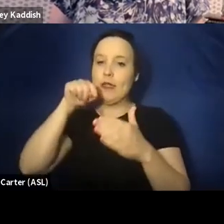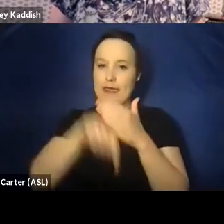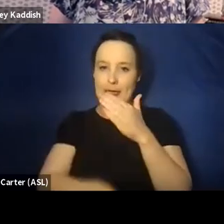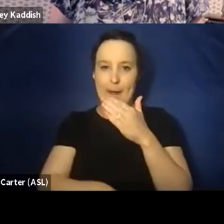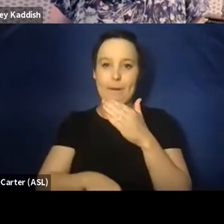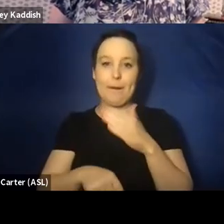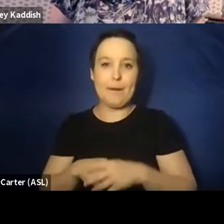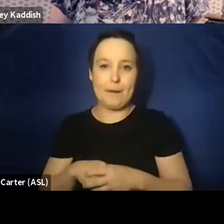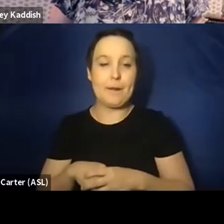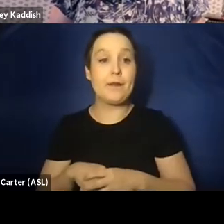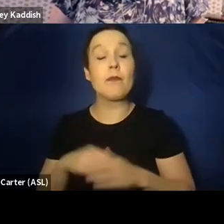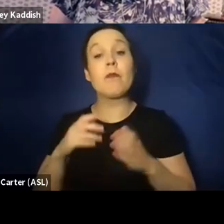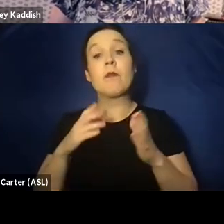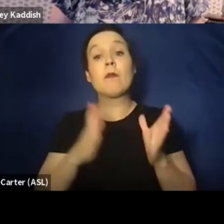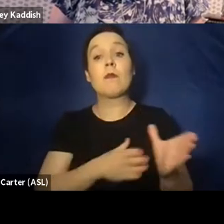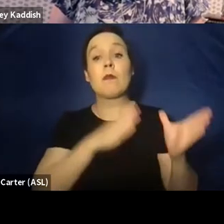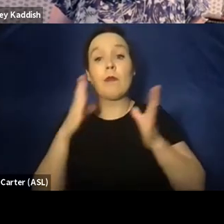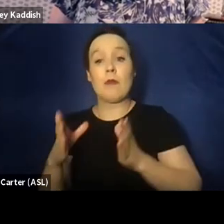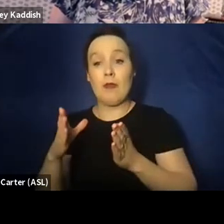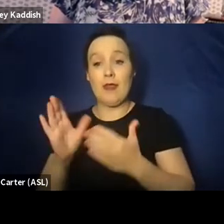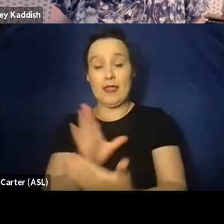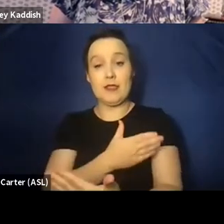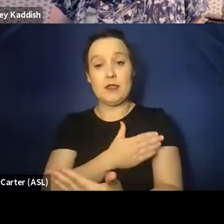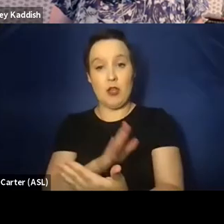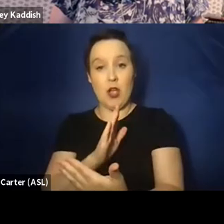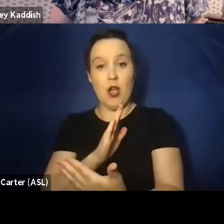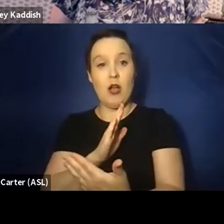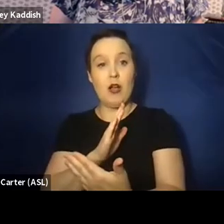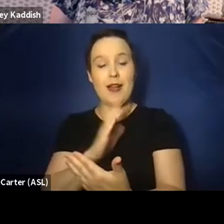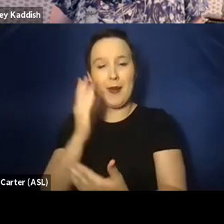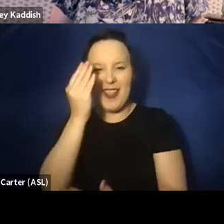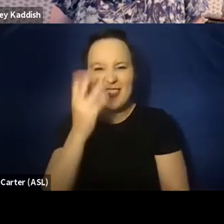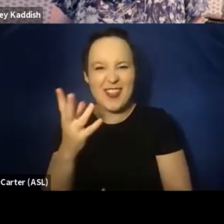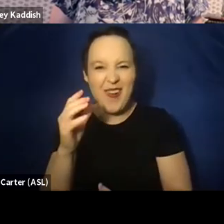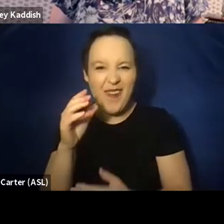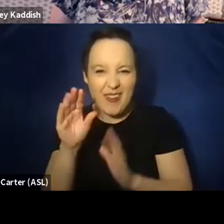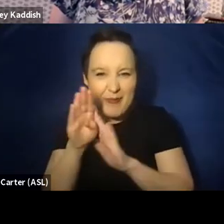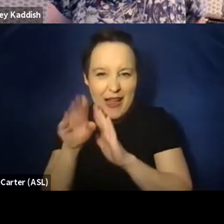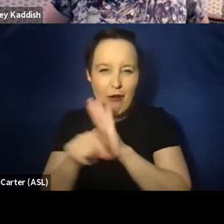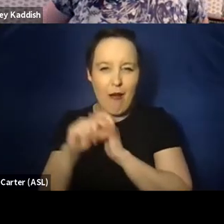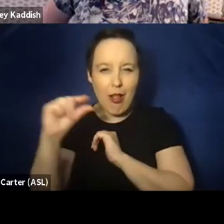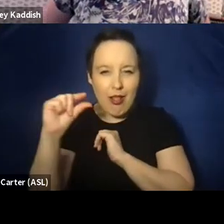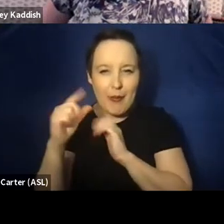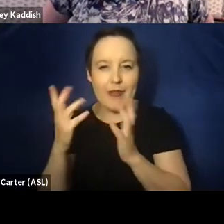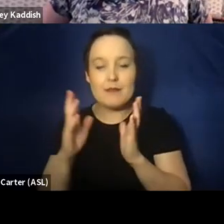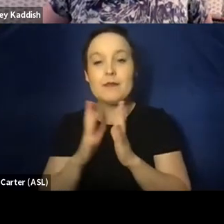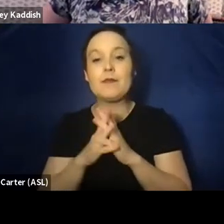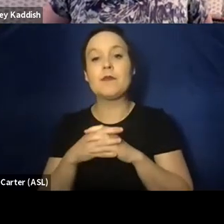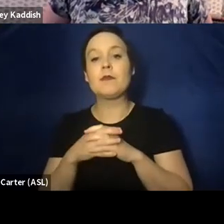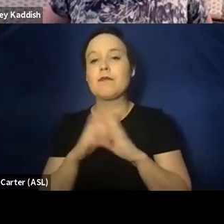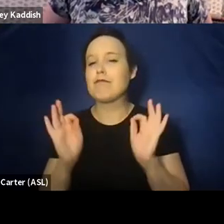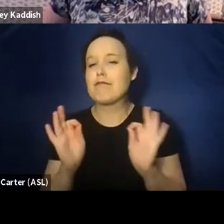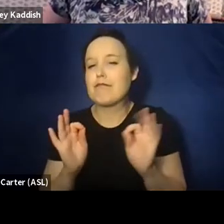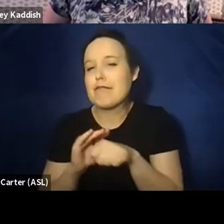The next piece that I'm going to play, I will give you a little bit of forethought in terms of what it is about, but on a very small